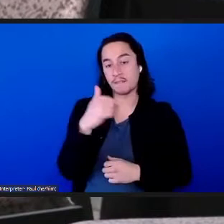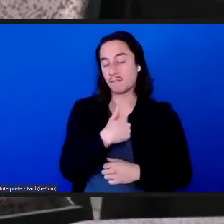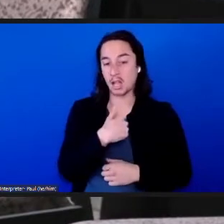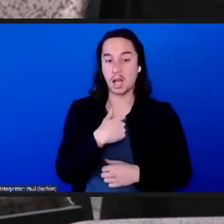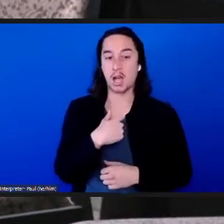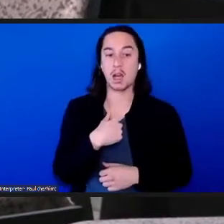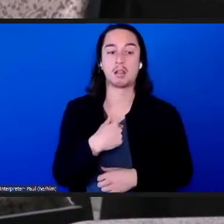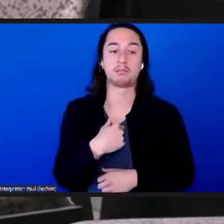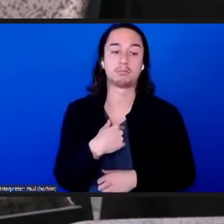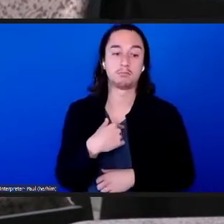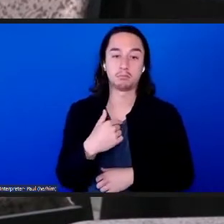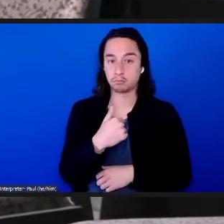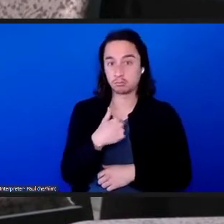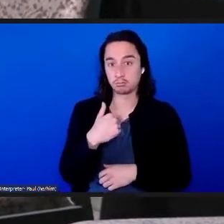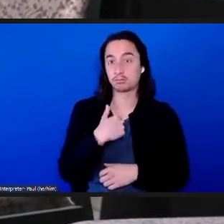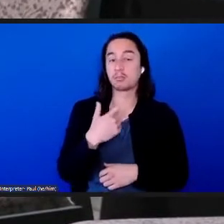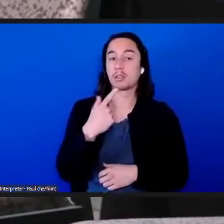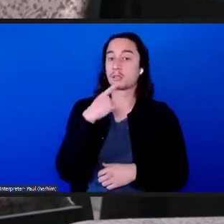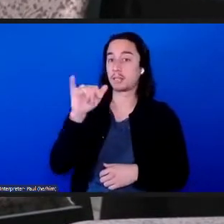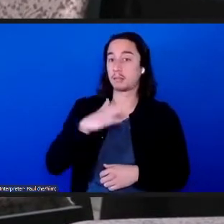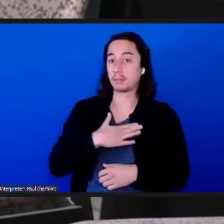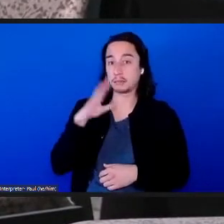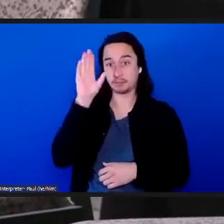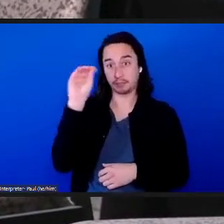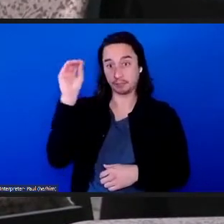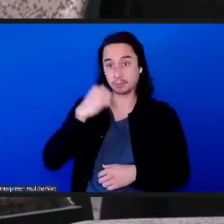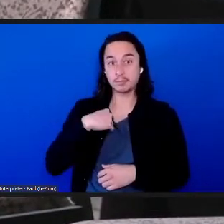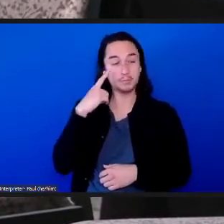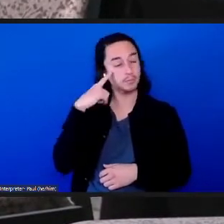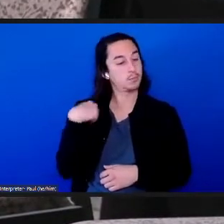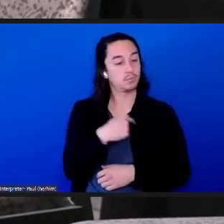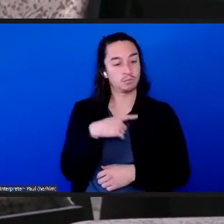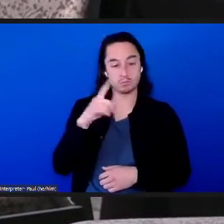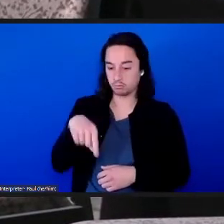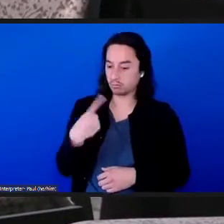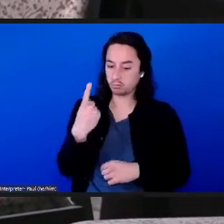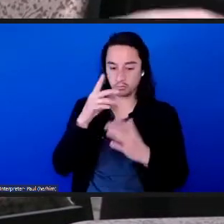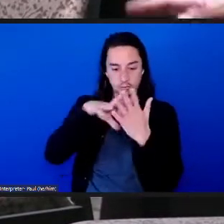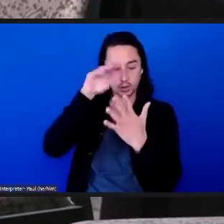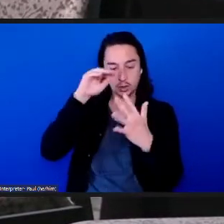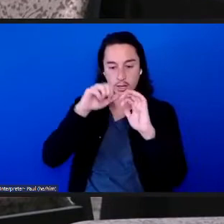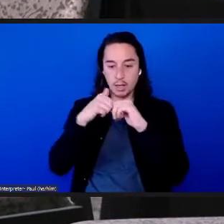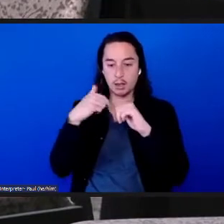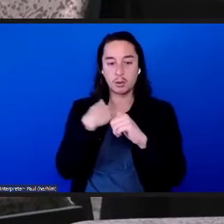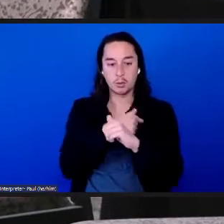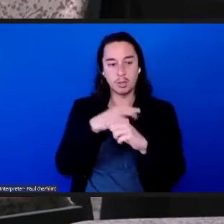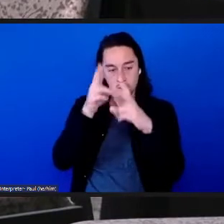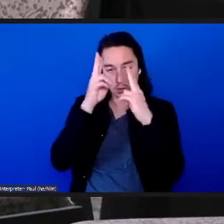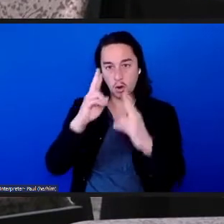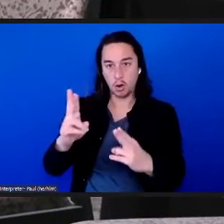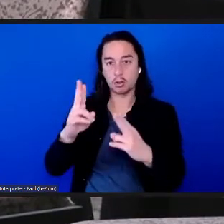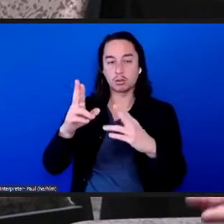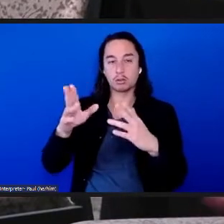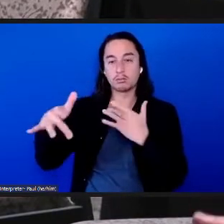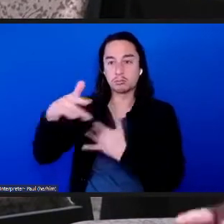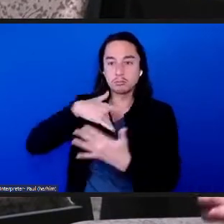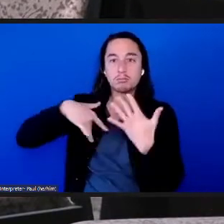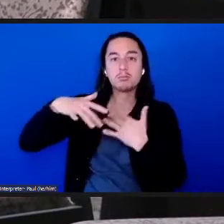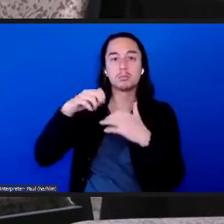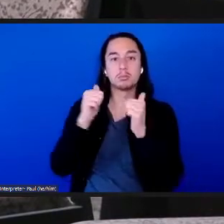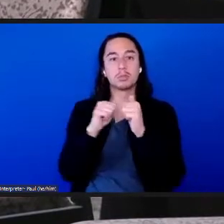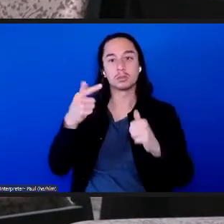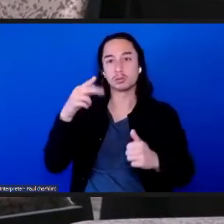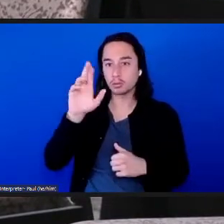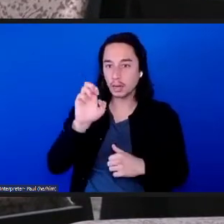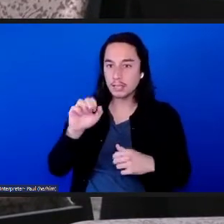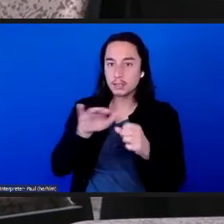If I may proffer that as my opinion, I think we are just as much learning how to honor and treat each other with grace and fullness and abundance